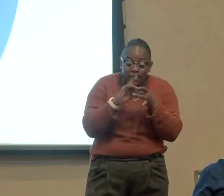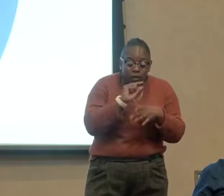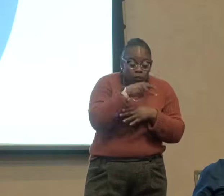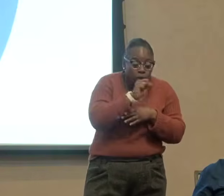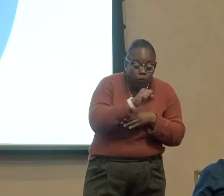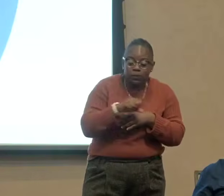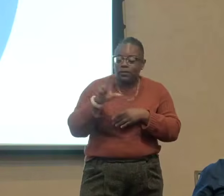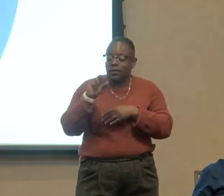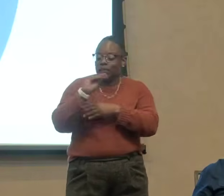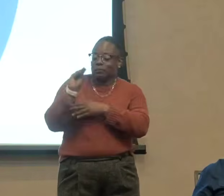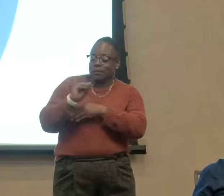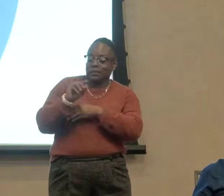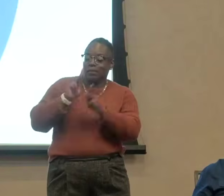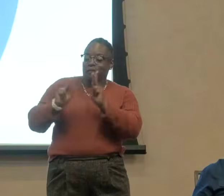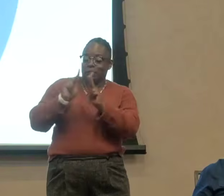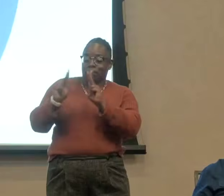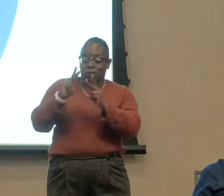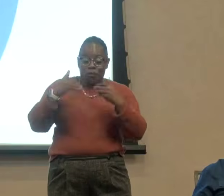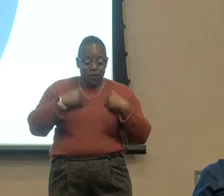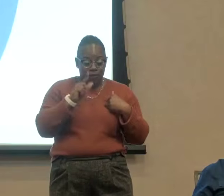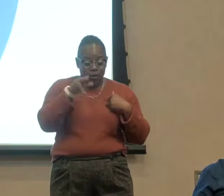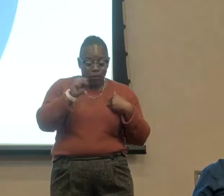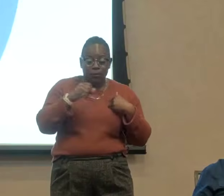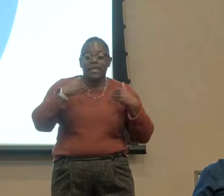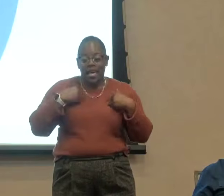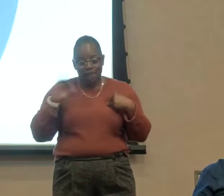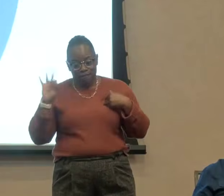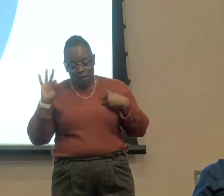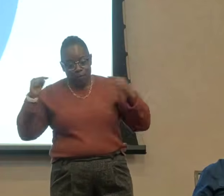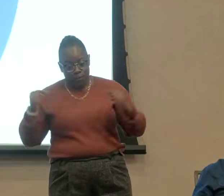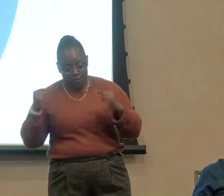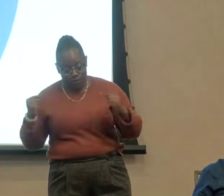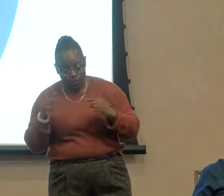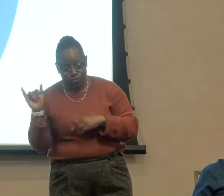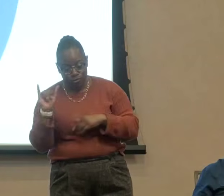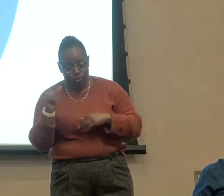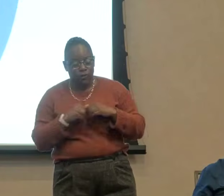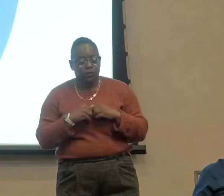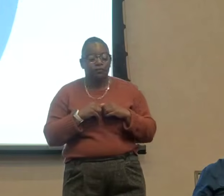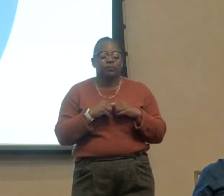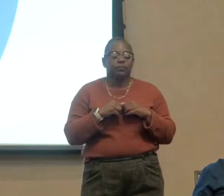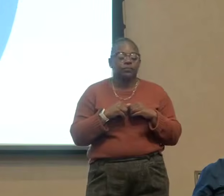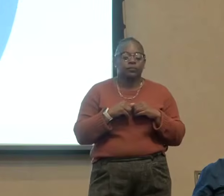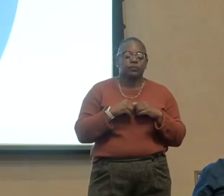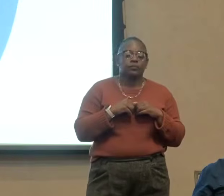about 30% of people with lupus also have fibromyalgia. And